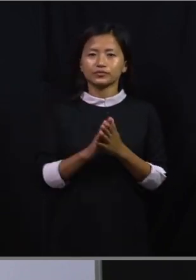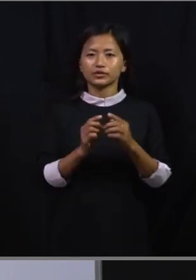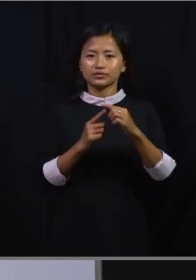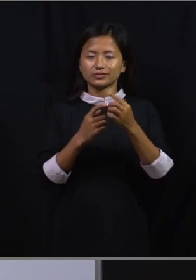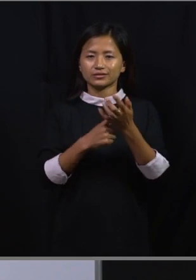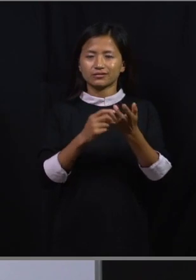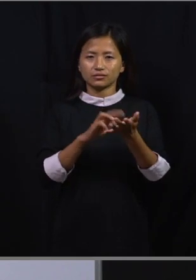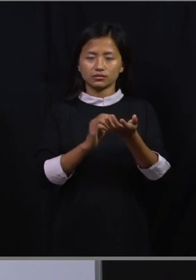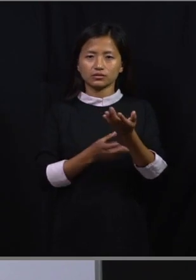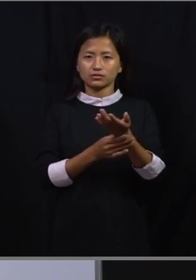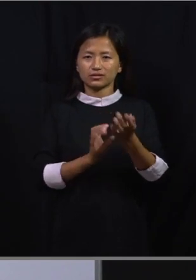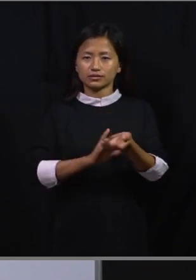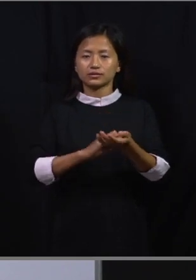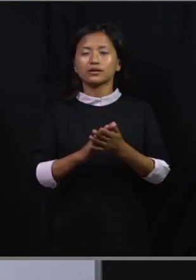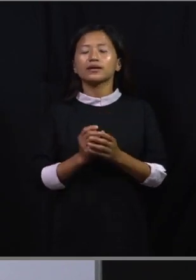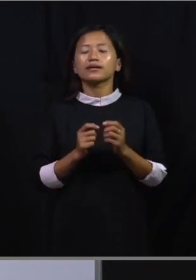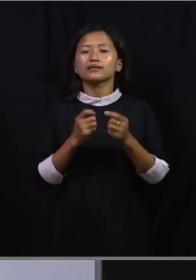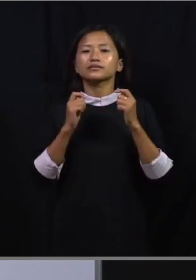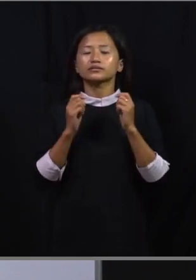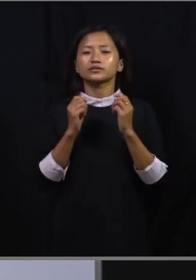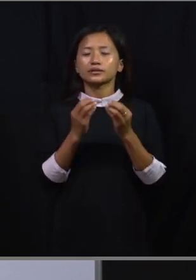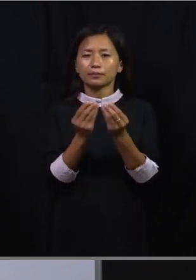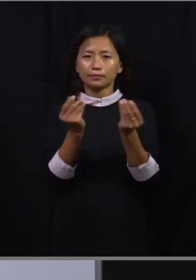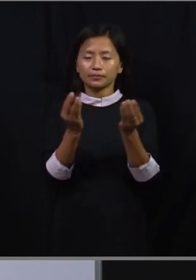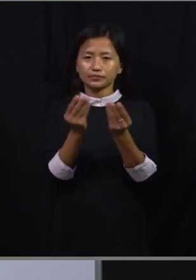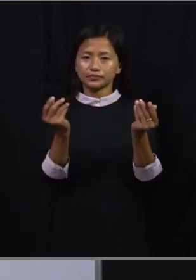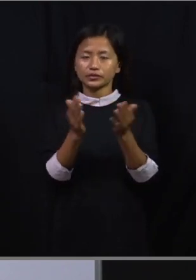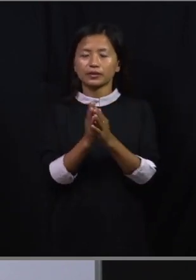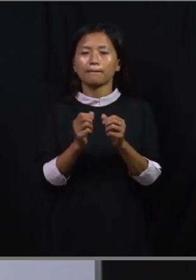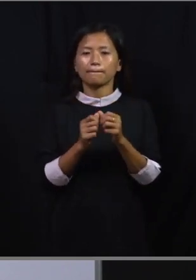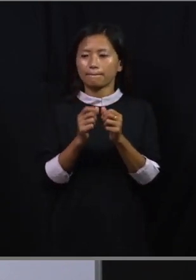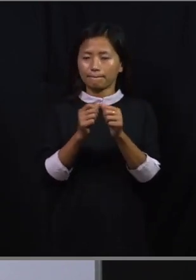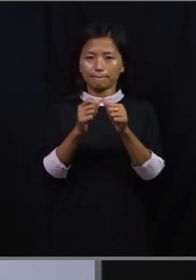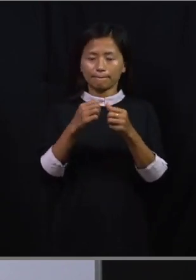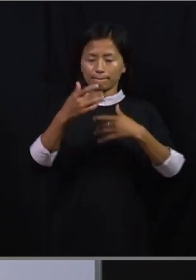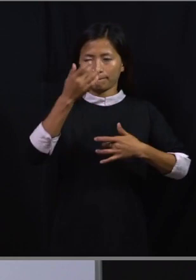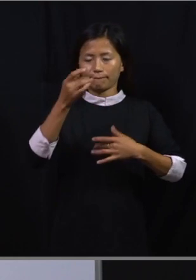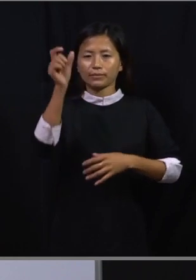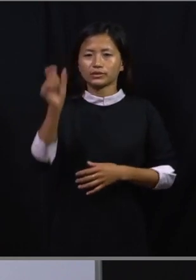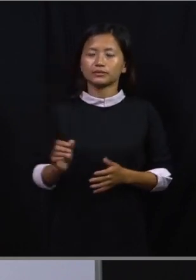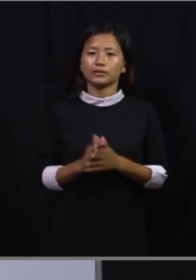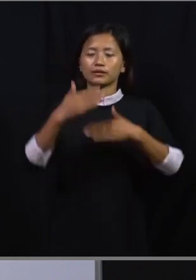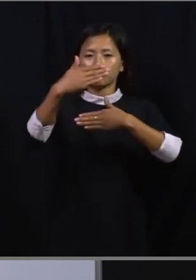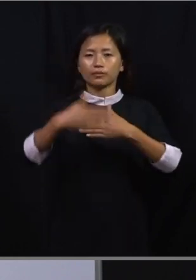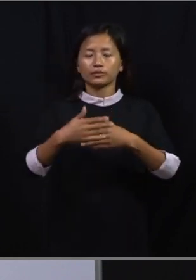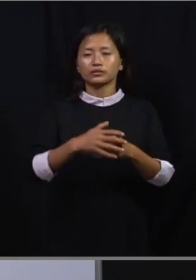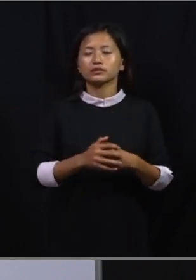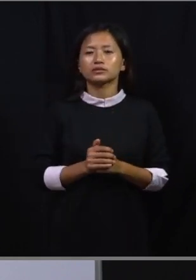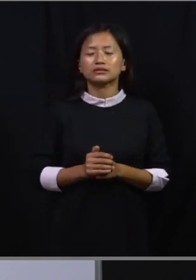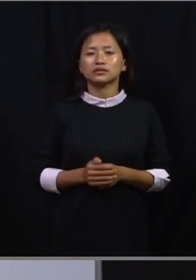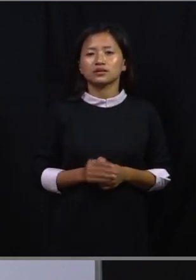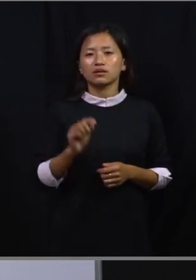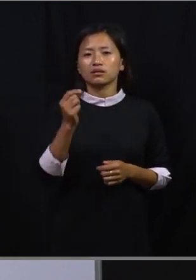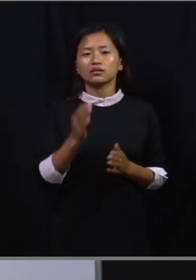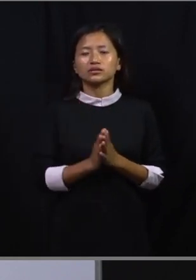a patient by administering some shock or a blow. Okay, so it's just like this. Okay,